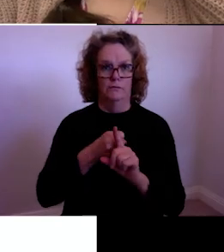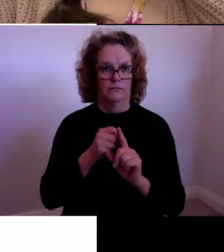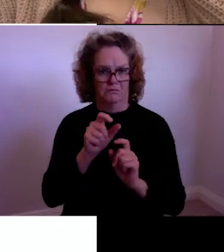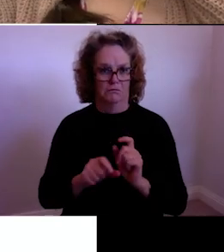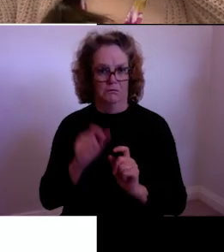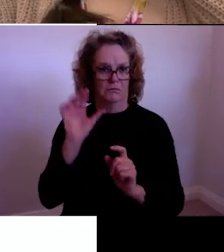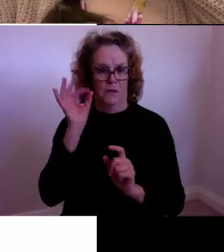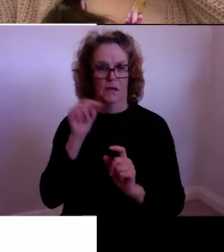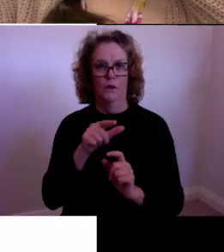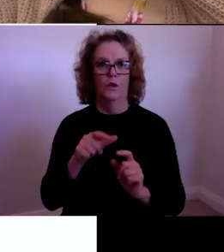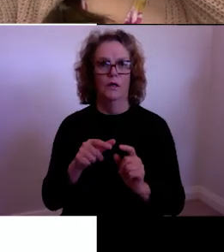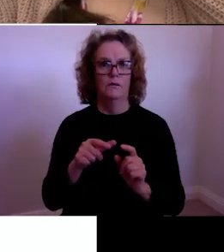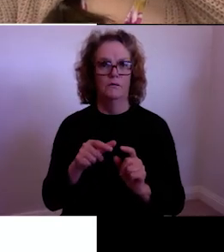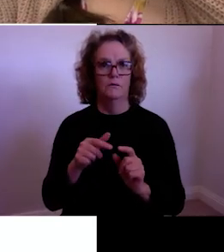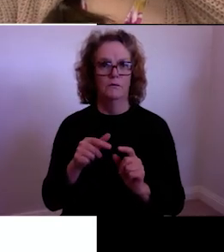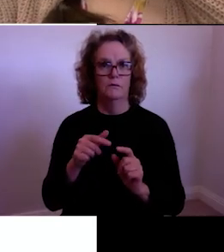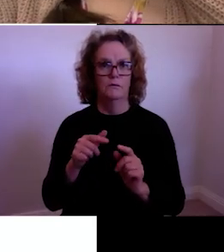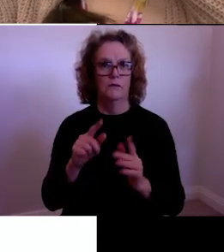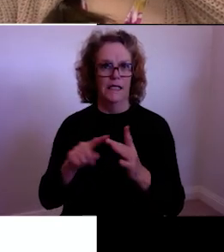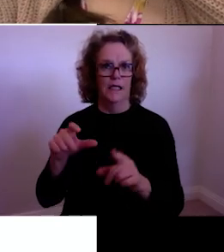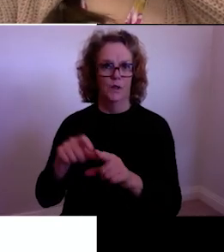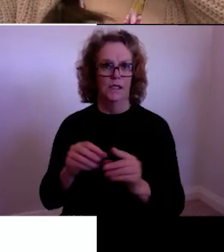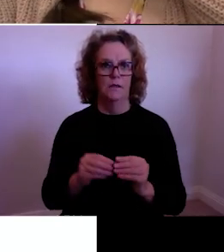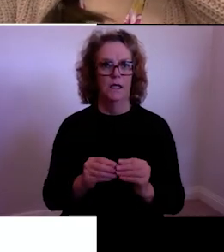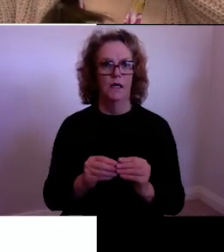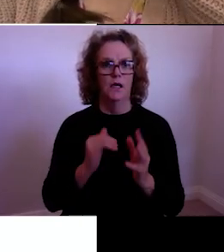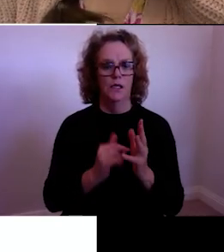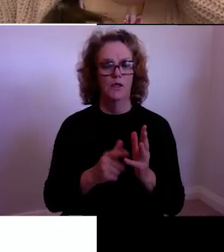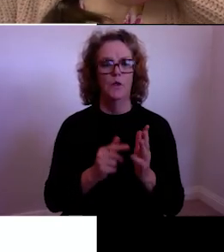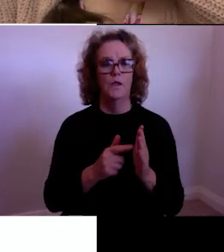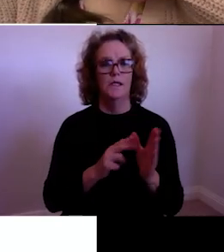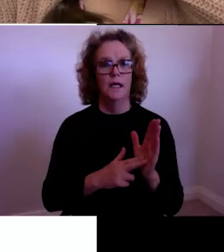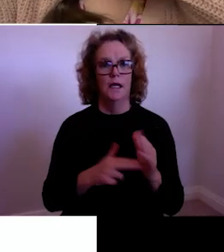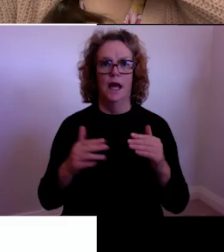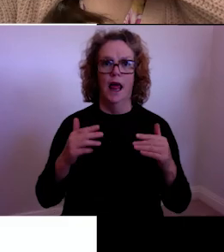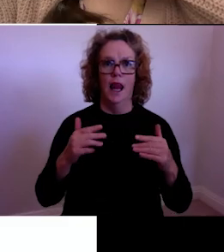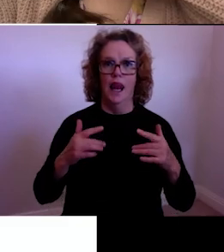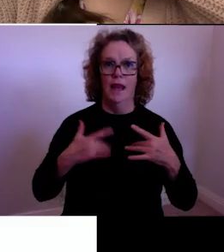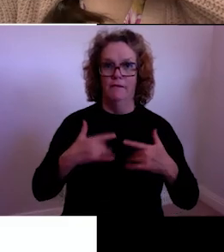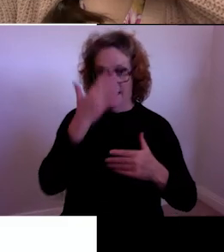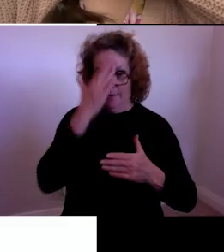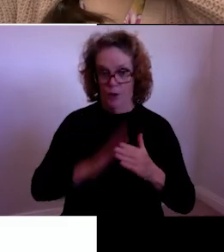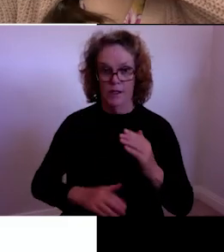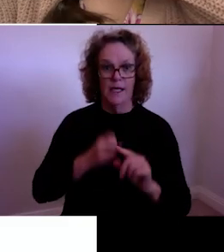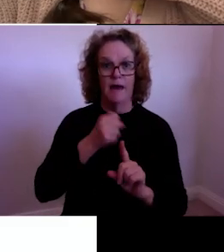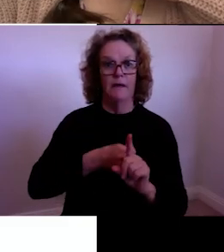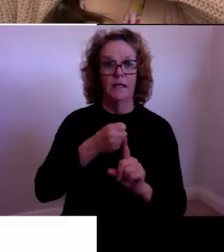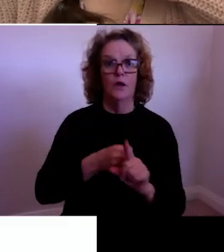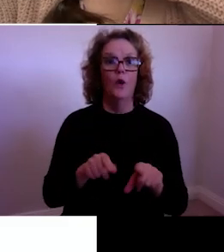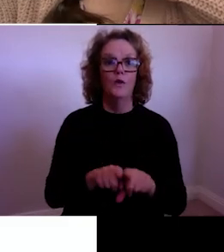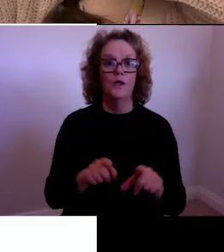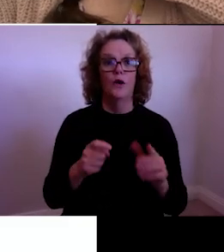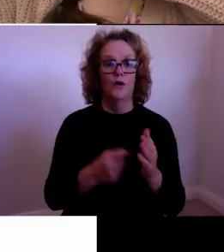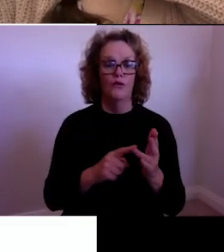Disability. Susan Hunt, who's a lived experience advocate. We'll also be hearing from Ruby de Grief, who's